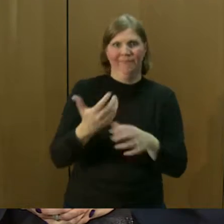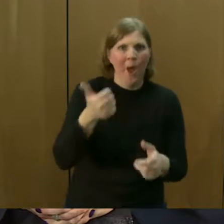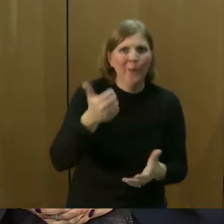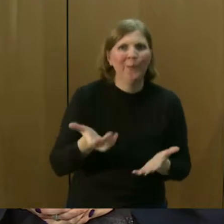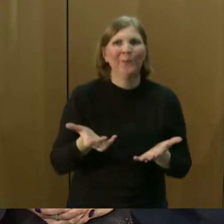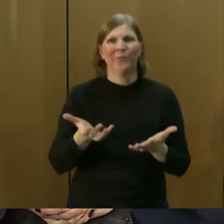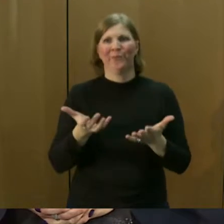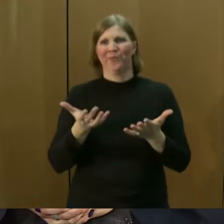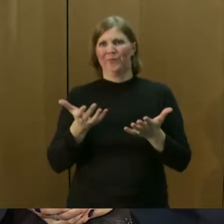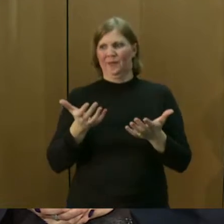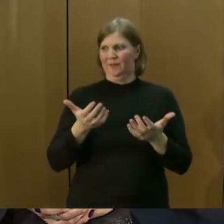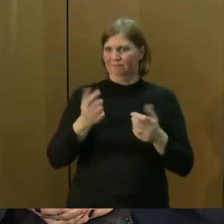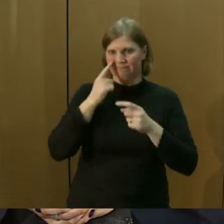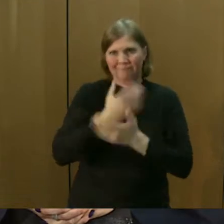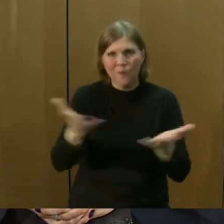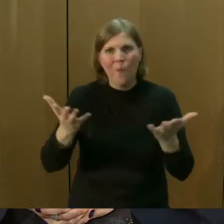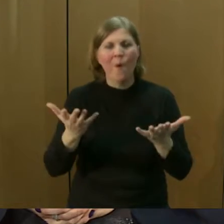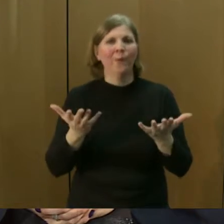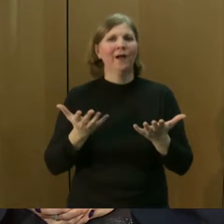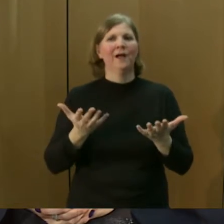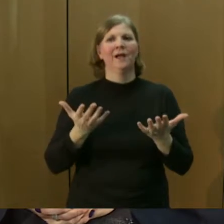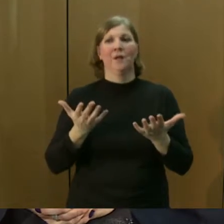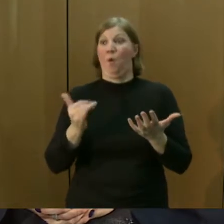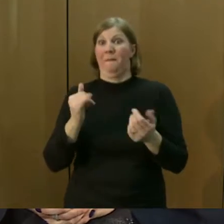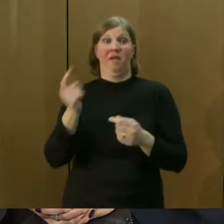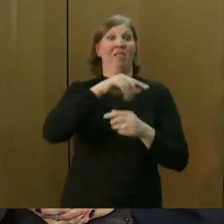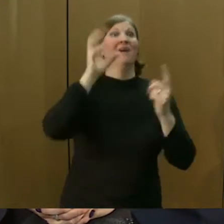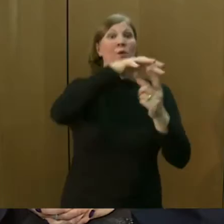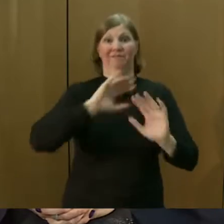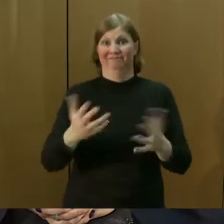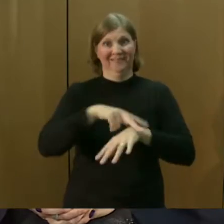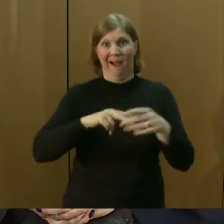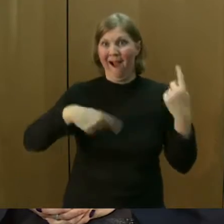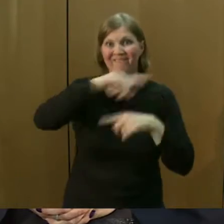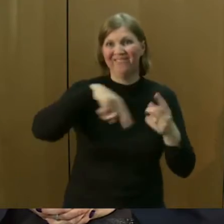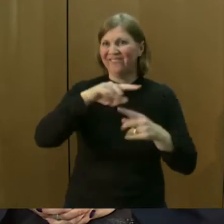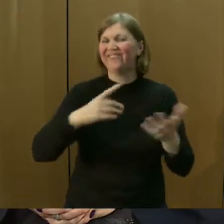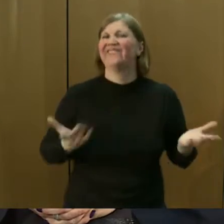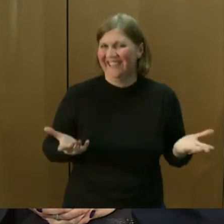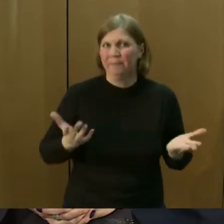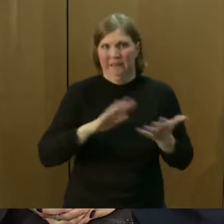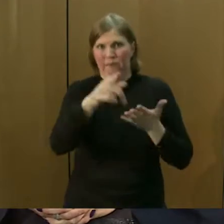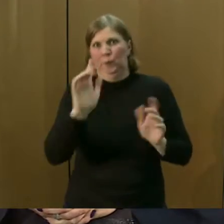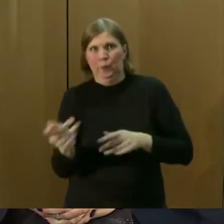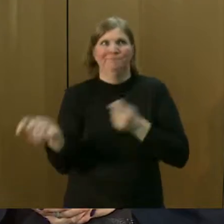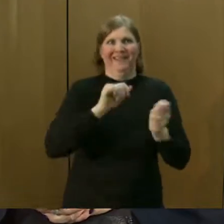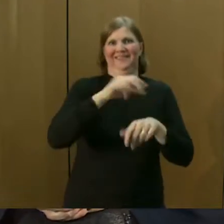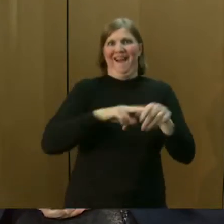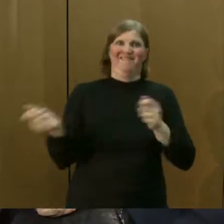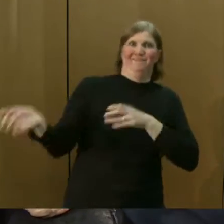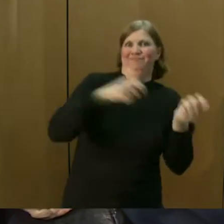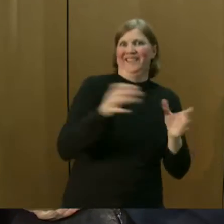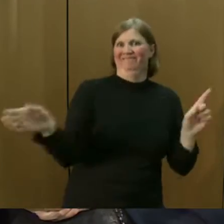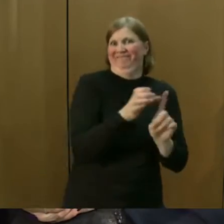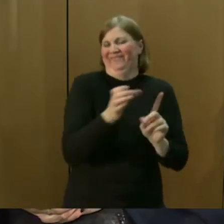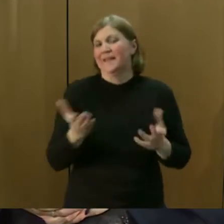Some venues do not, and you will need to bring your own member of staff to do that, and some venues will have something in the middle where they do a bit